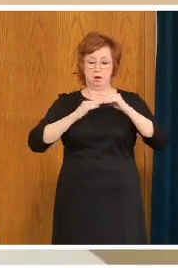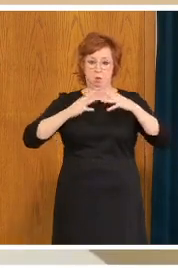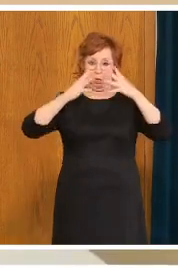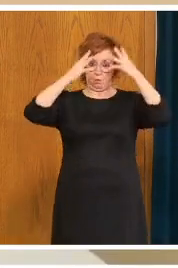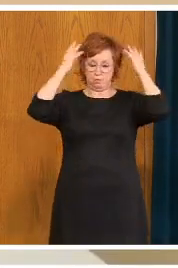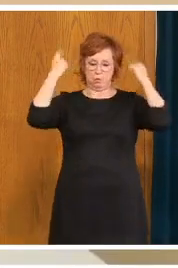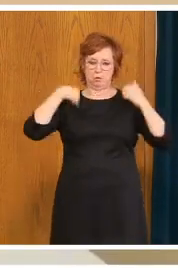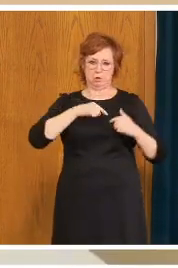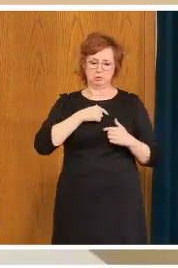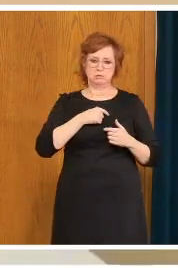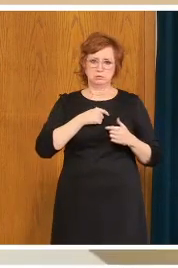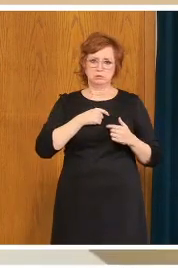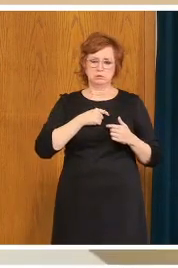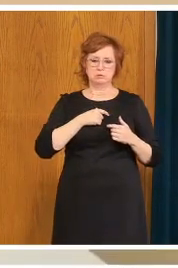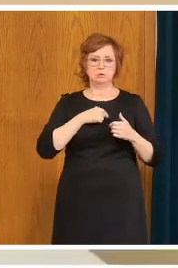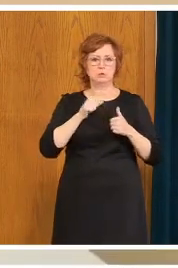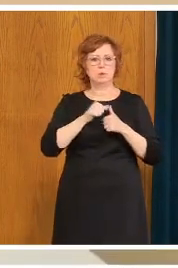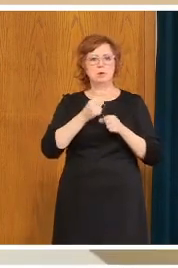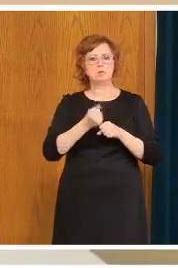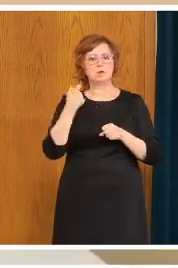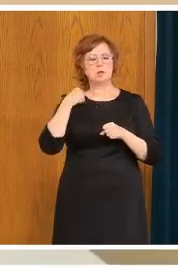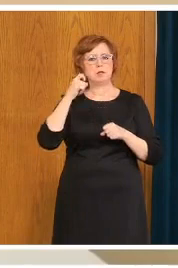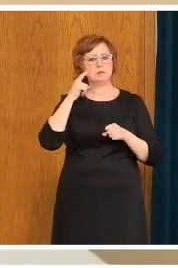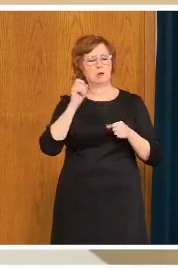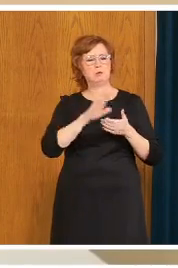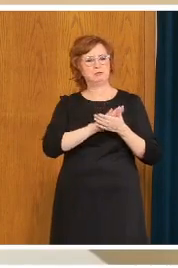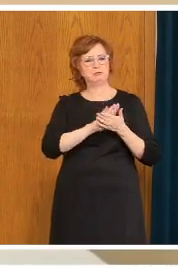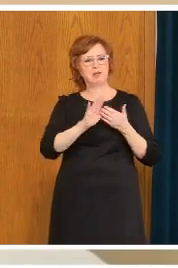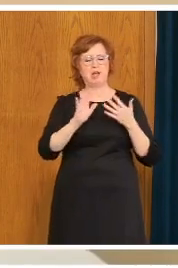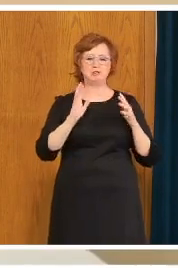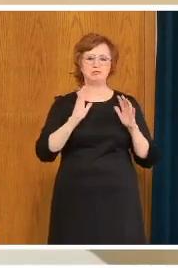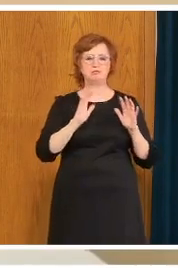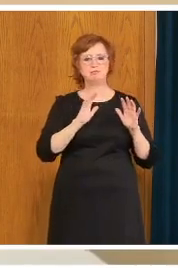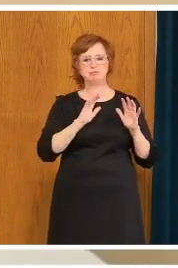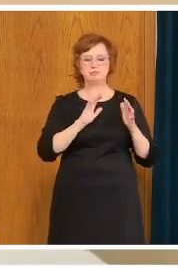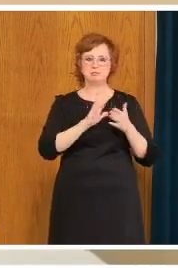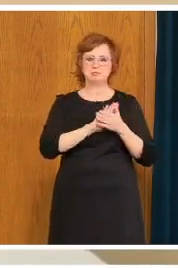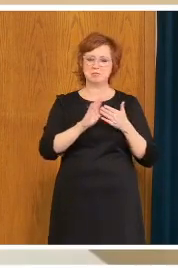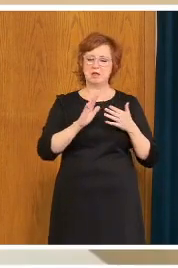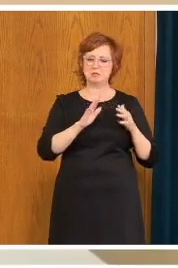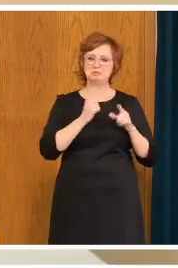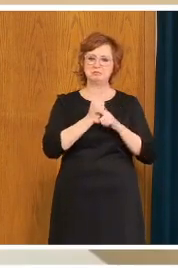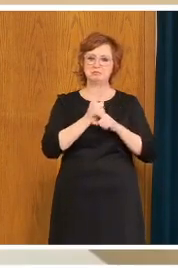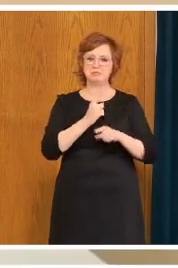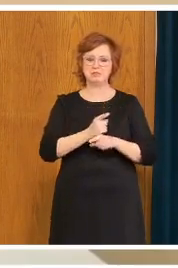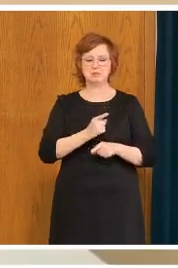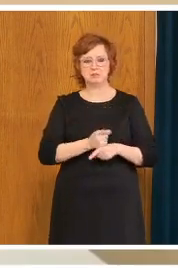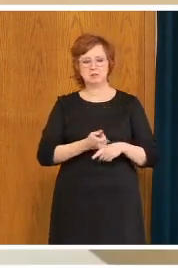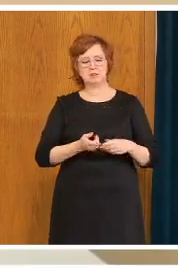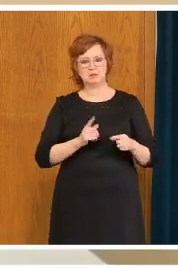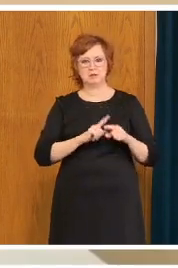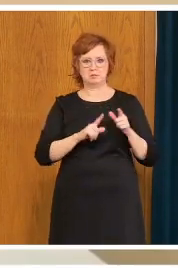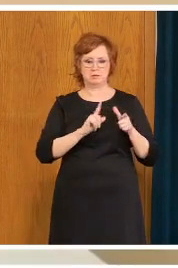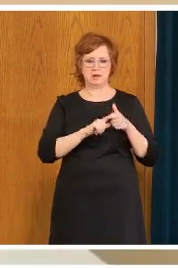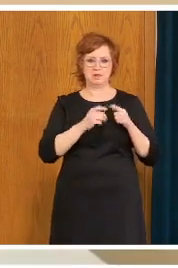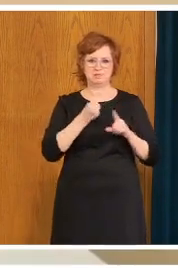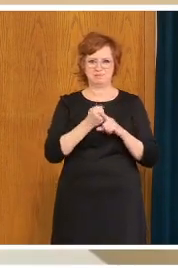quite a comfortable summer. Last year, early fall was quite comfortable. We had our challenges with the fall